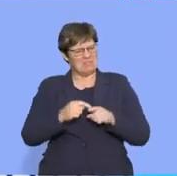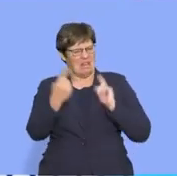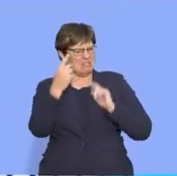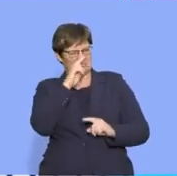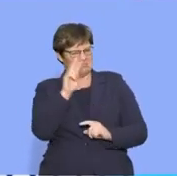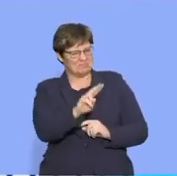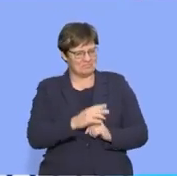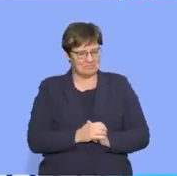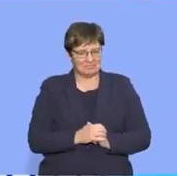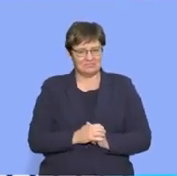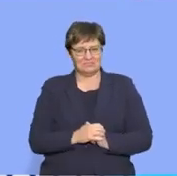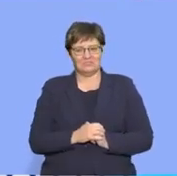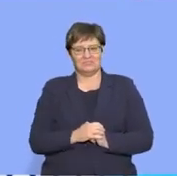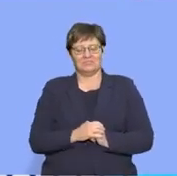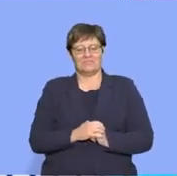do with bombs exploding.